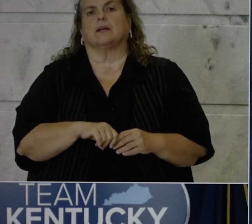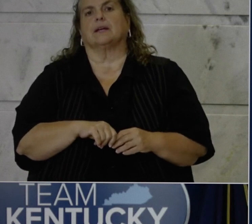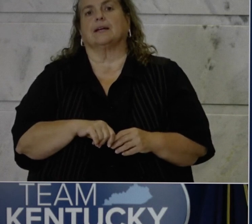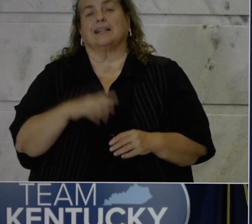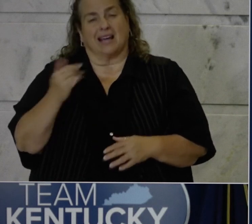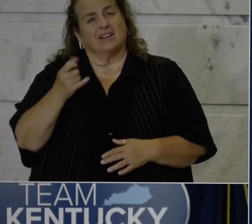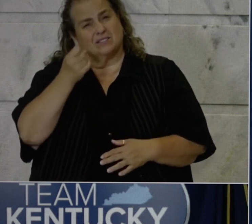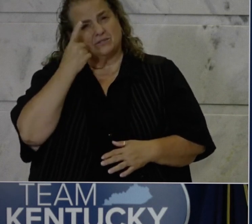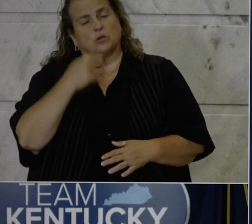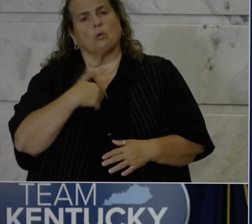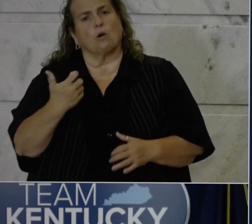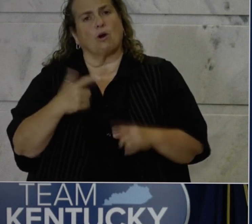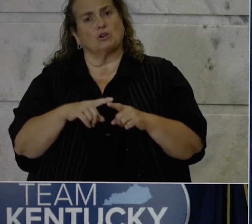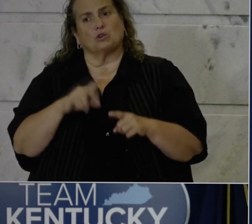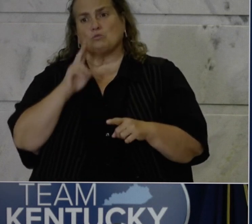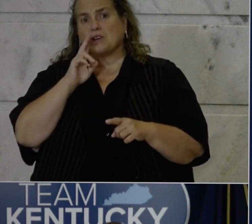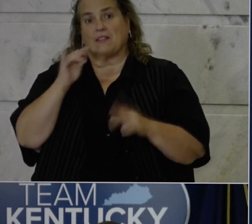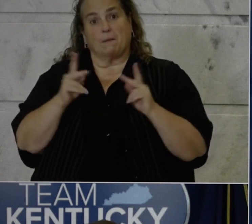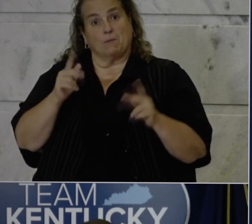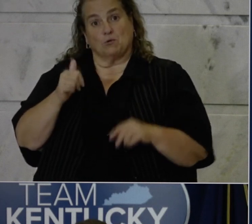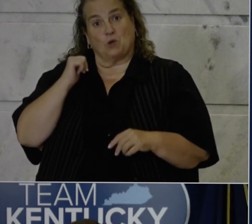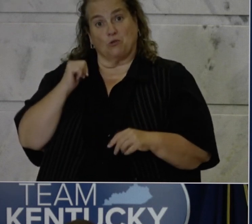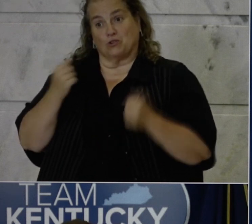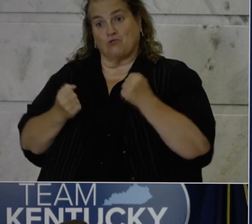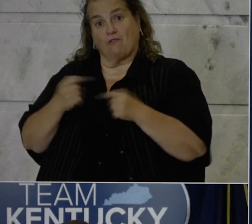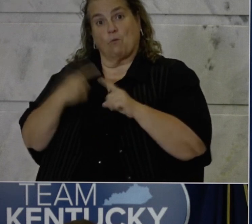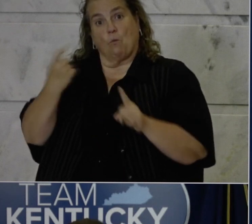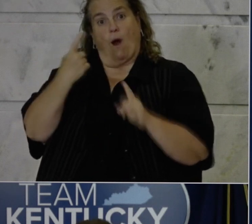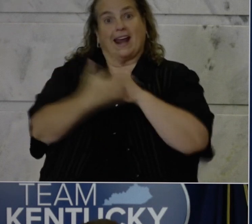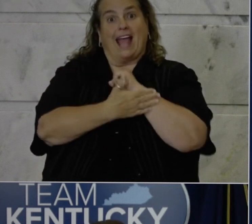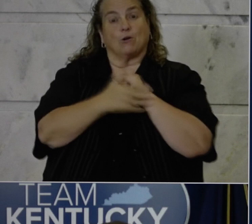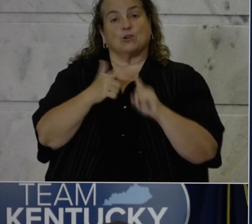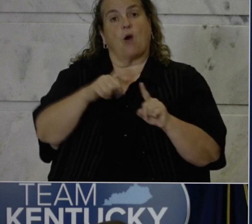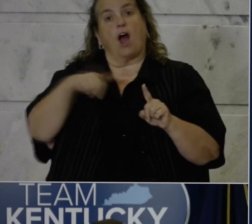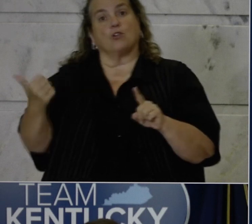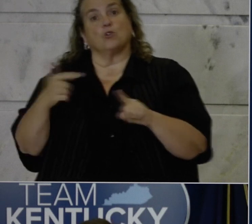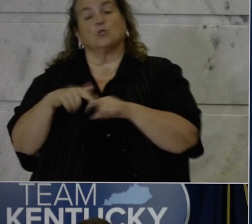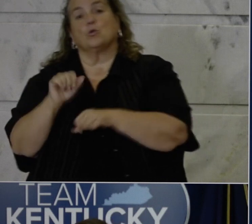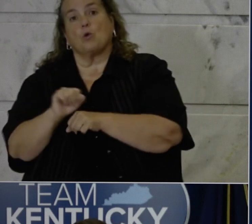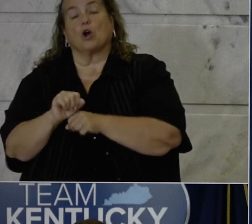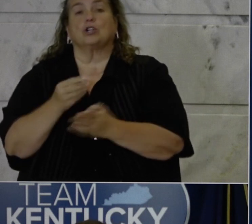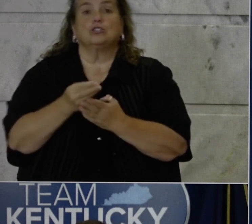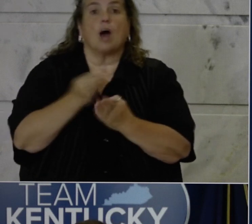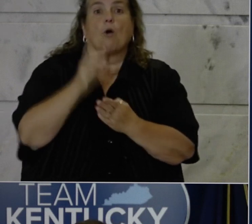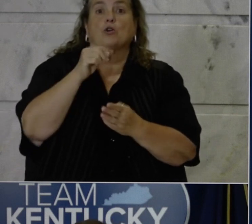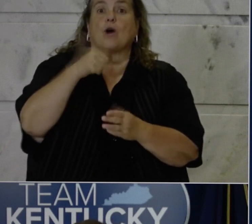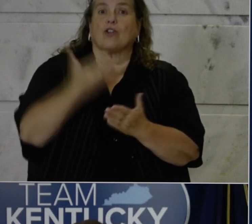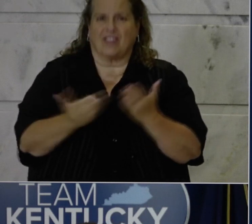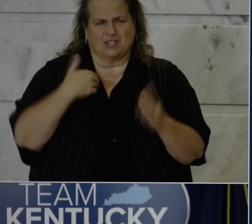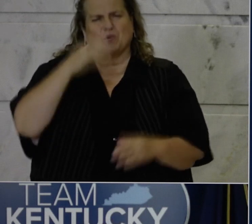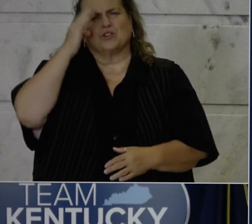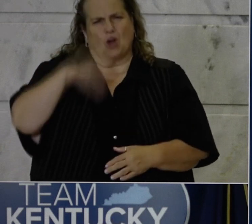today, reminding everyone of the travel advisory he issued yesterday, the lowered social gathering